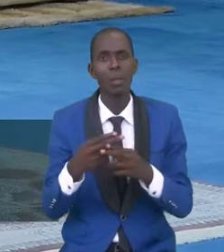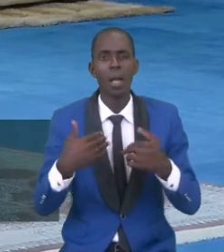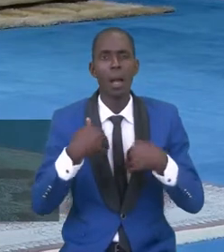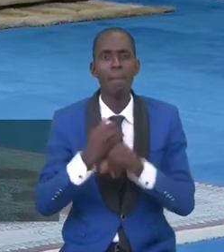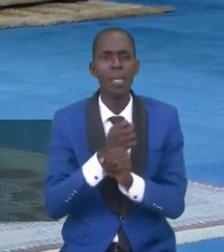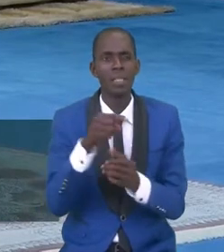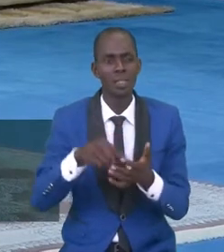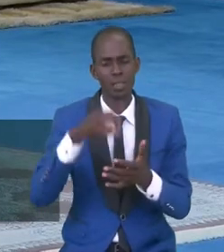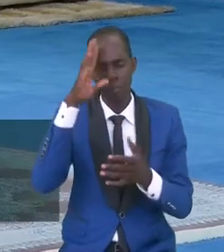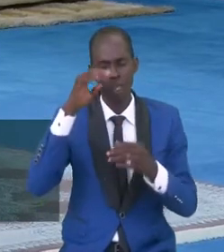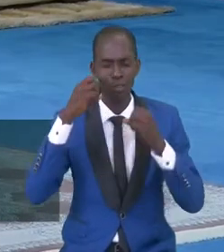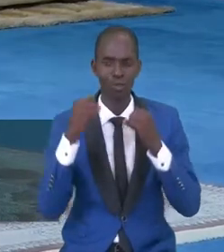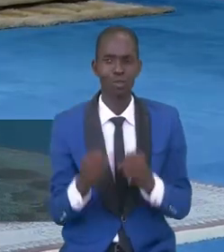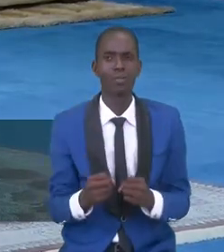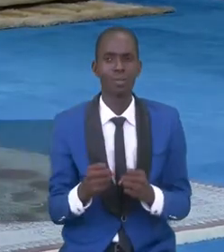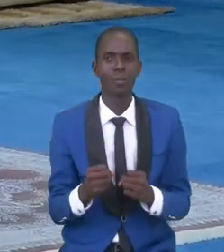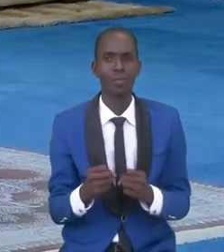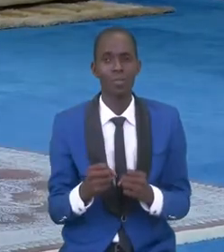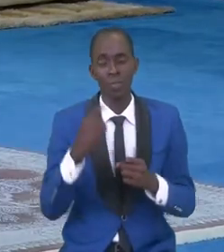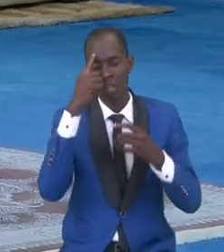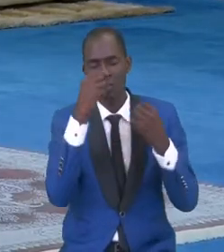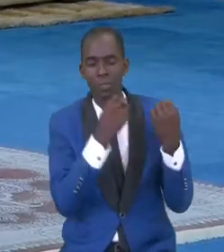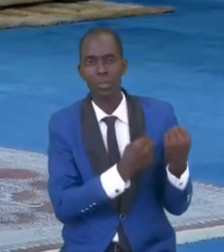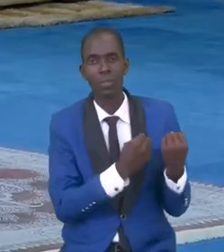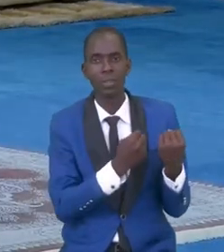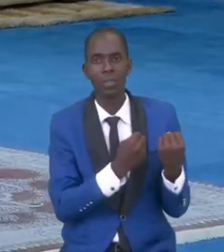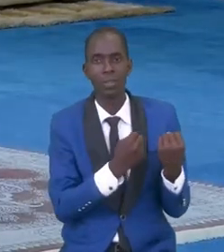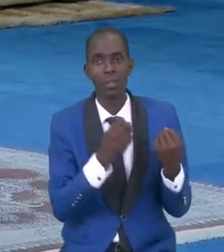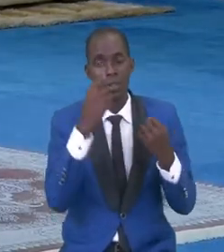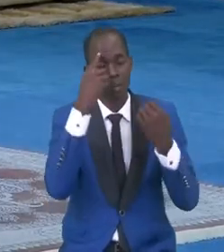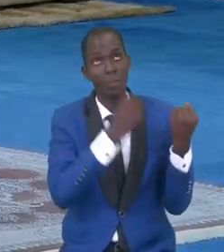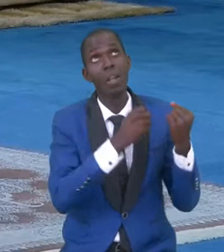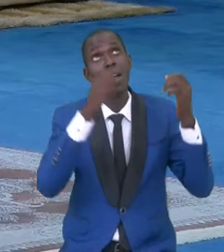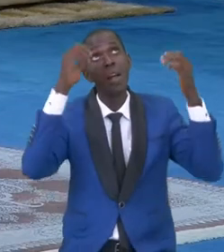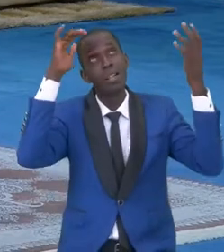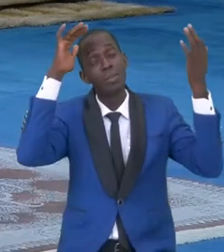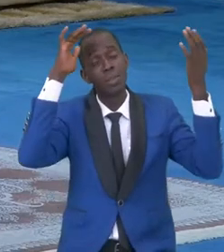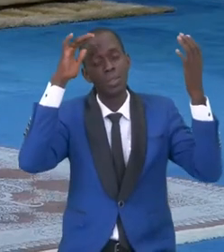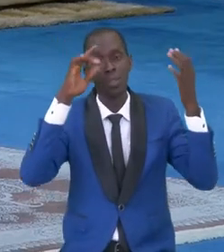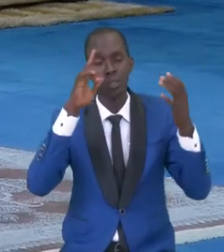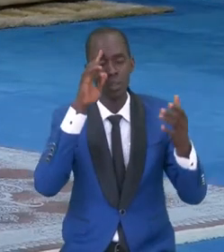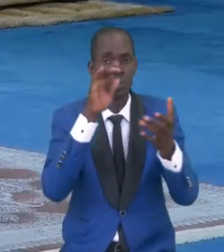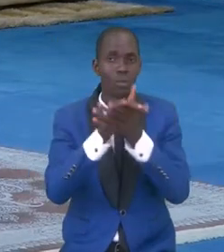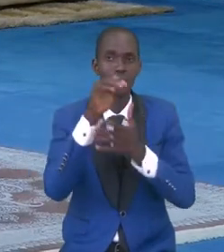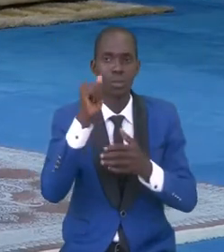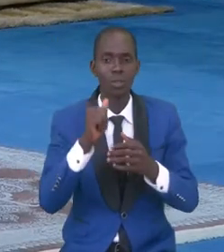man strong. Faith, expectation,